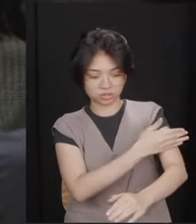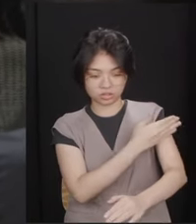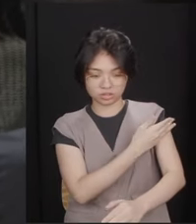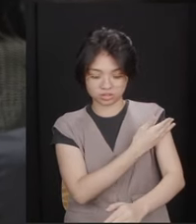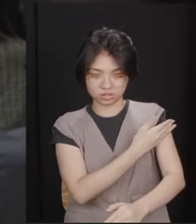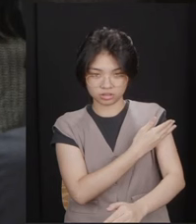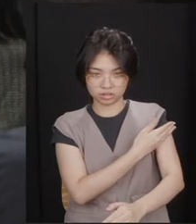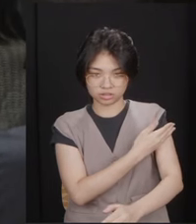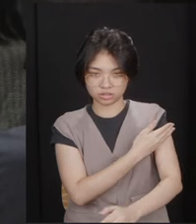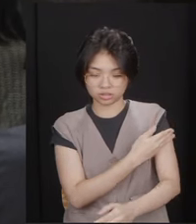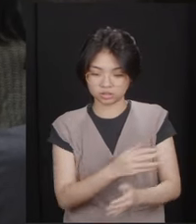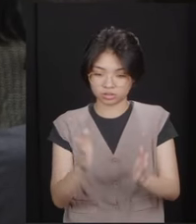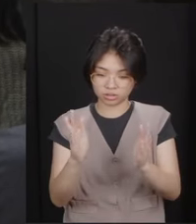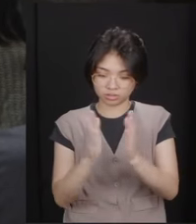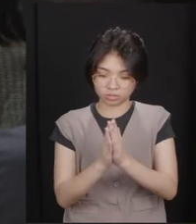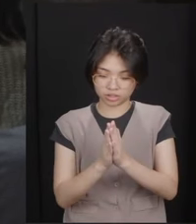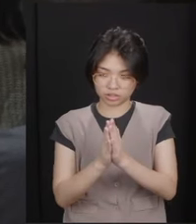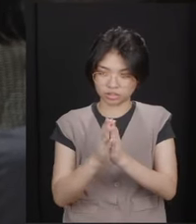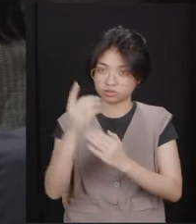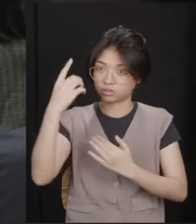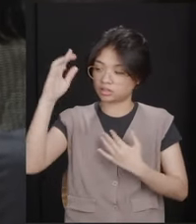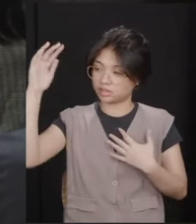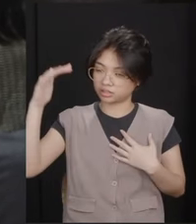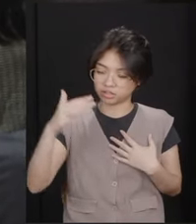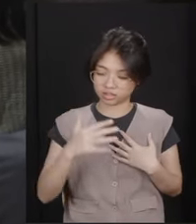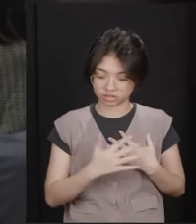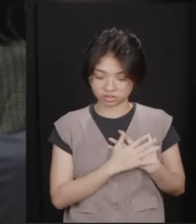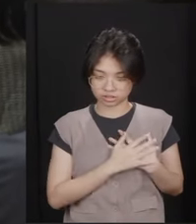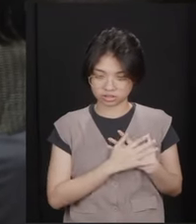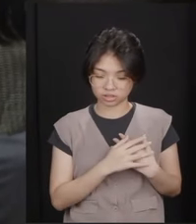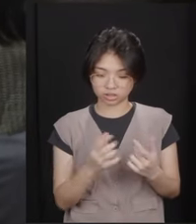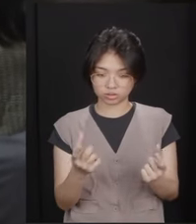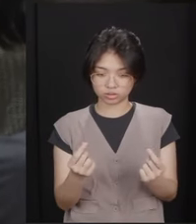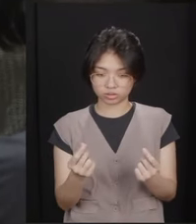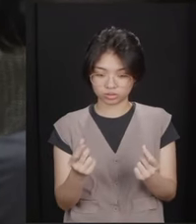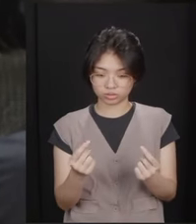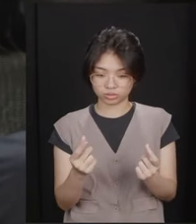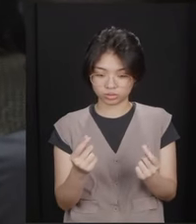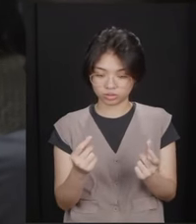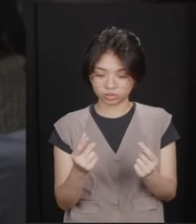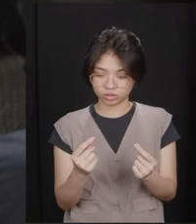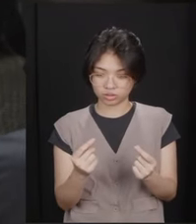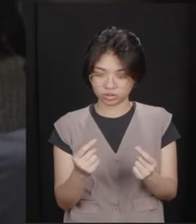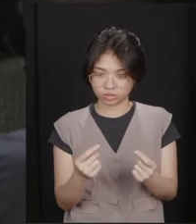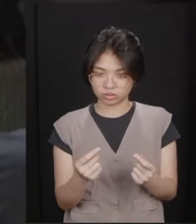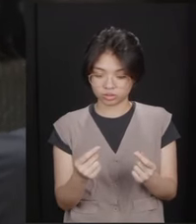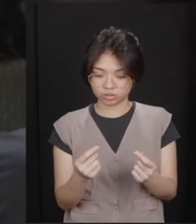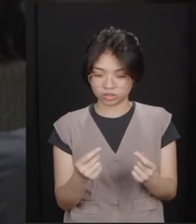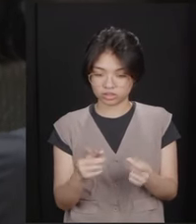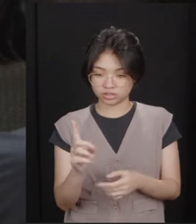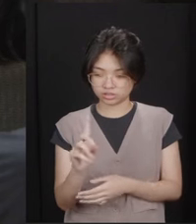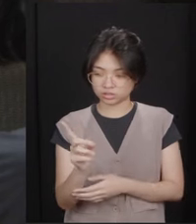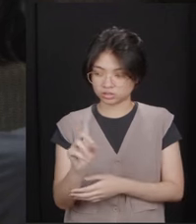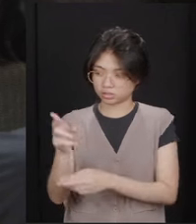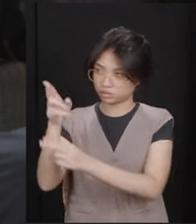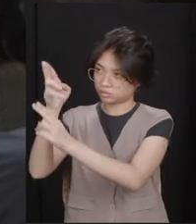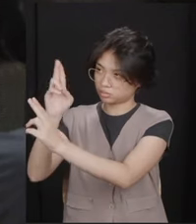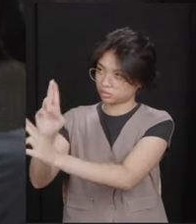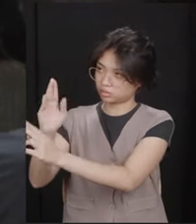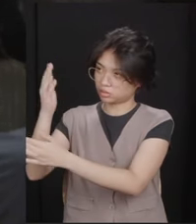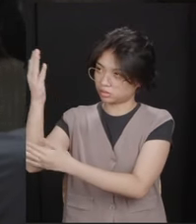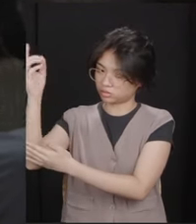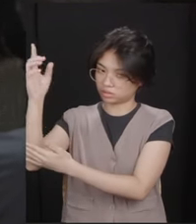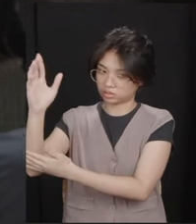We pray then for that grace on them to do what is pleasing to you in their lives. And Father, again,